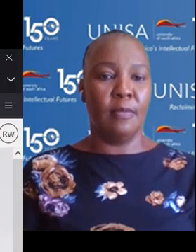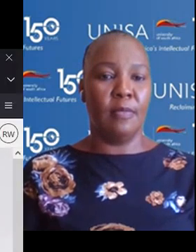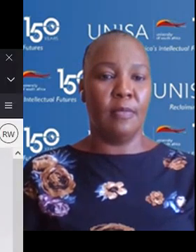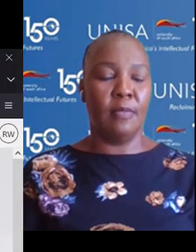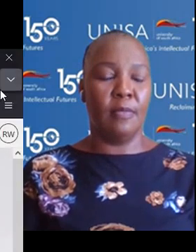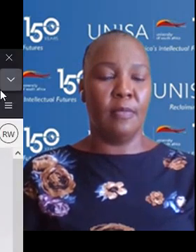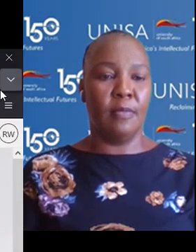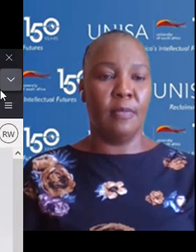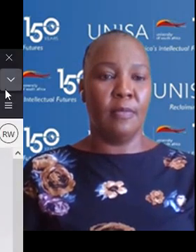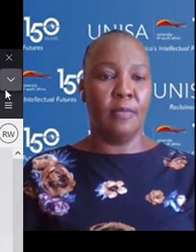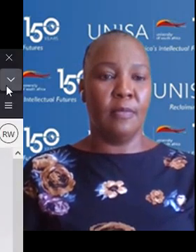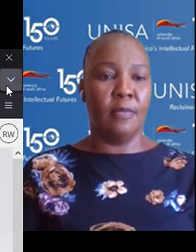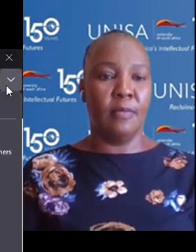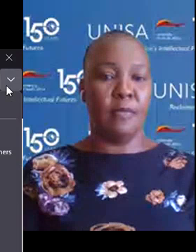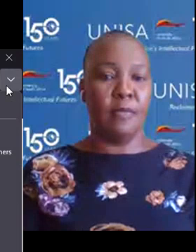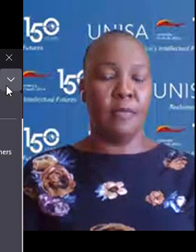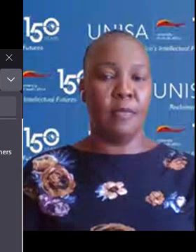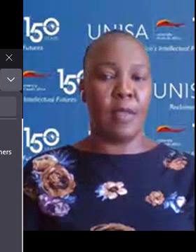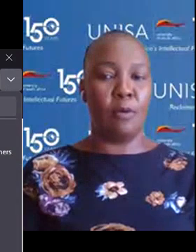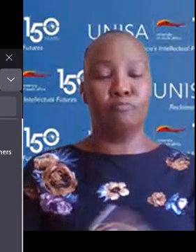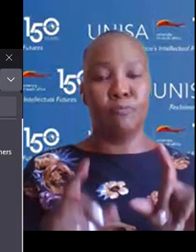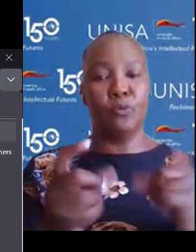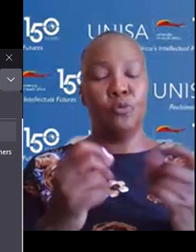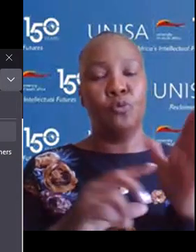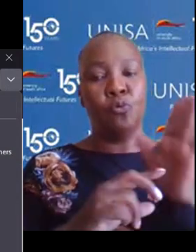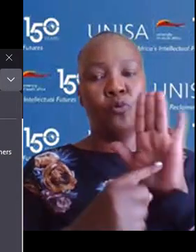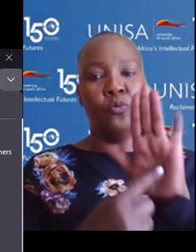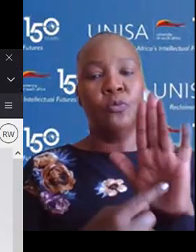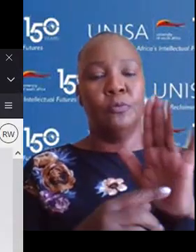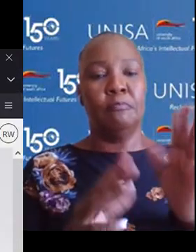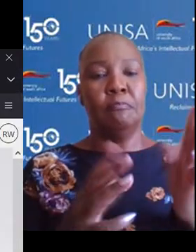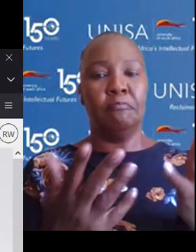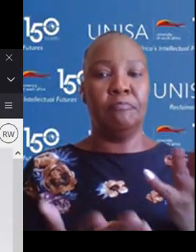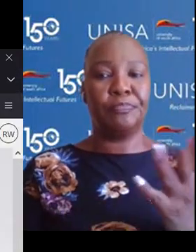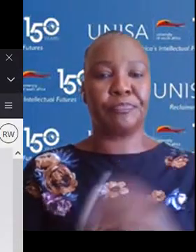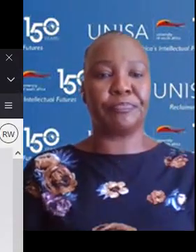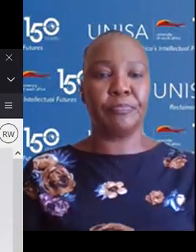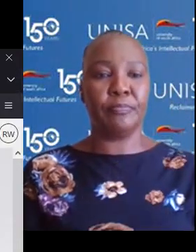Okay, so I just want to quickly show you in a